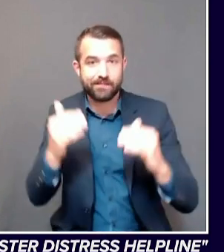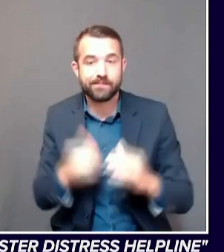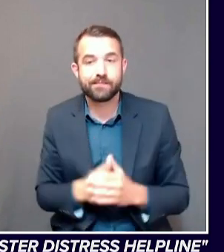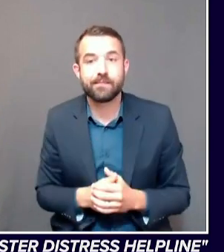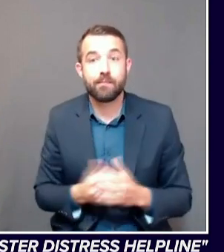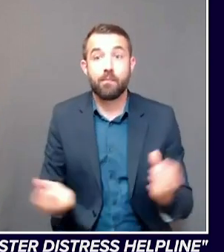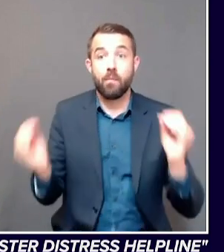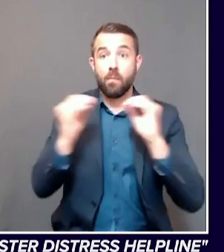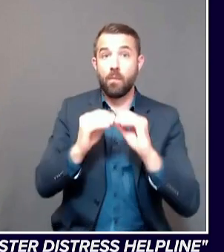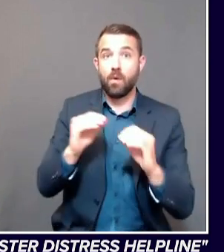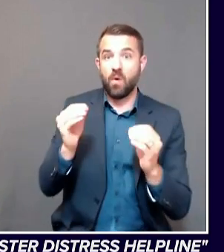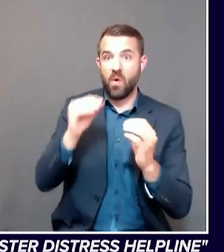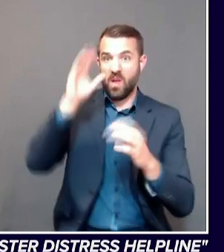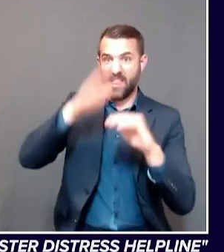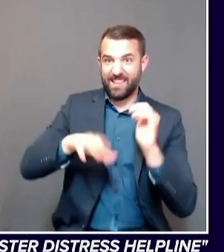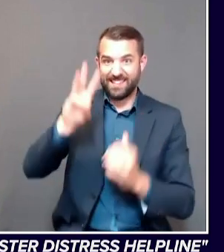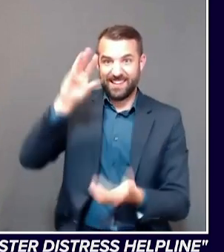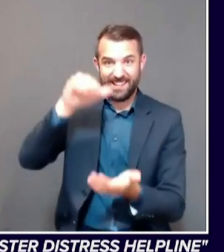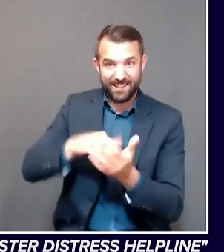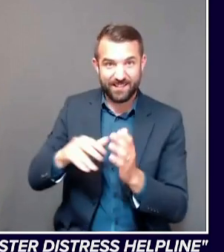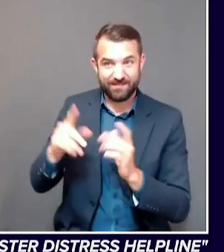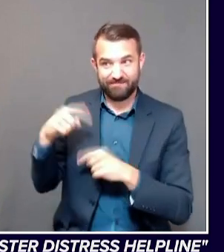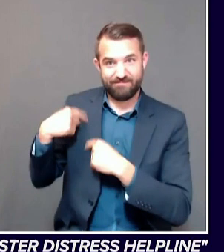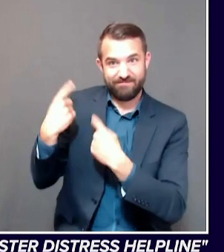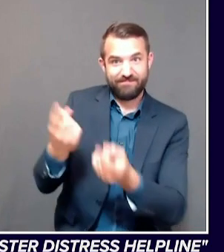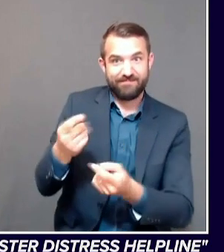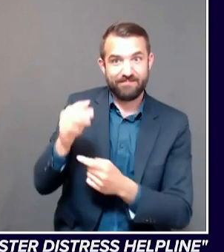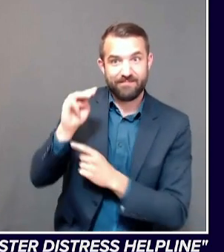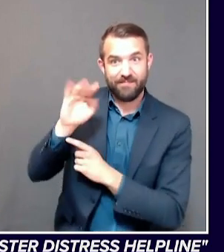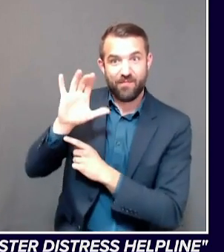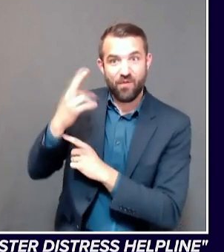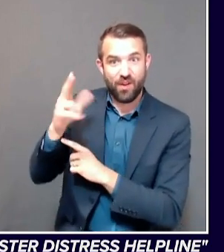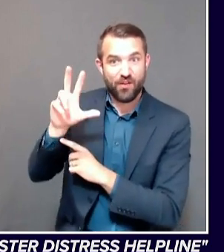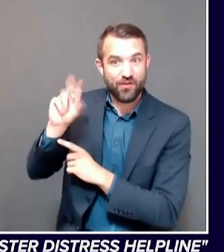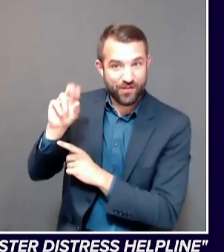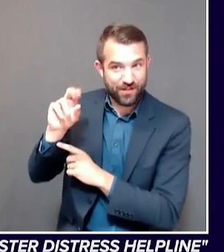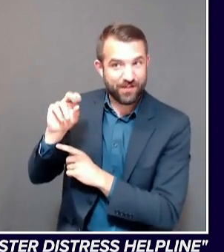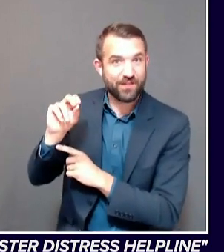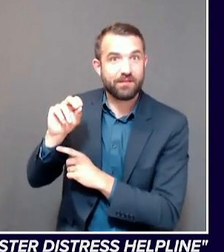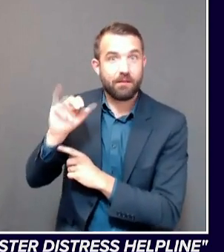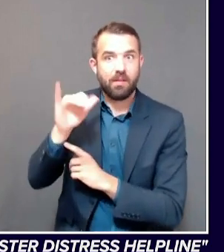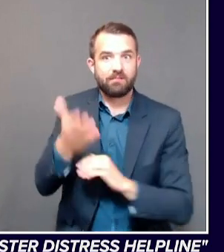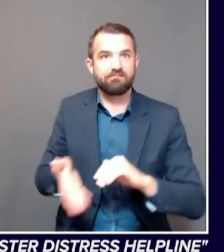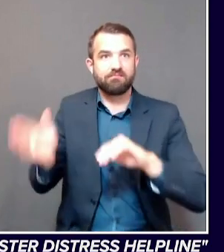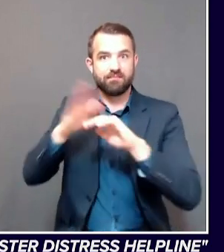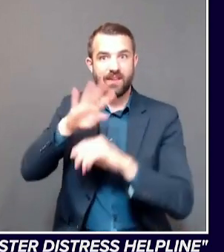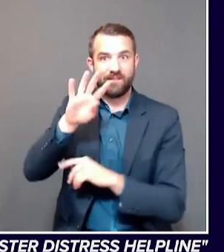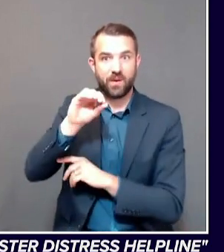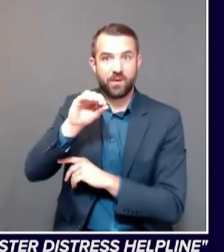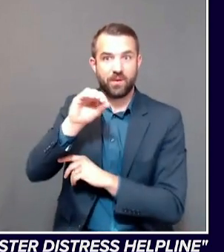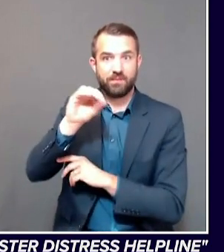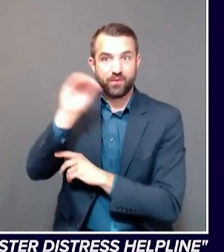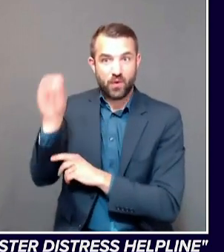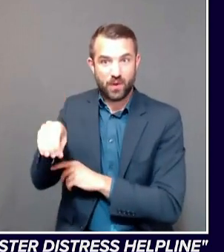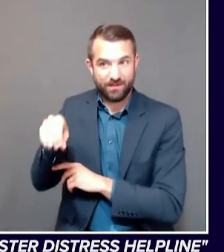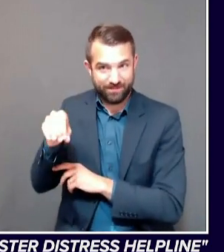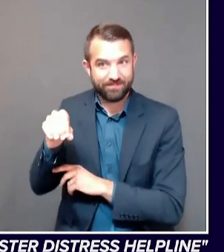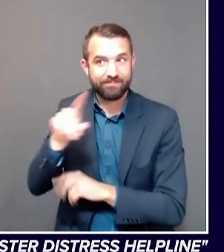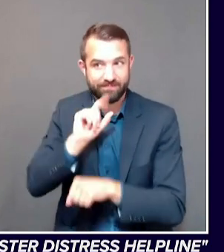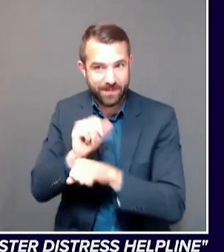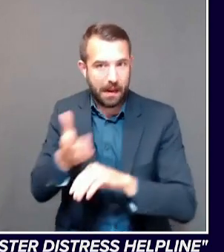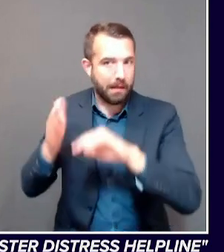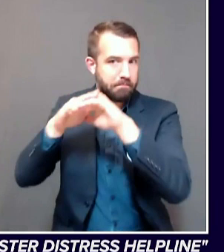March 30th, an increase of 40%. The call duration increased as well by over 60% during the same period.